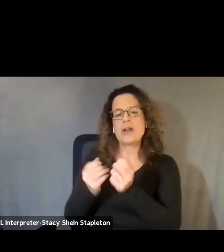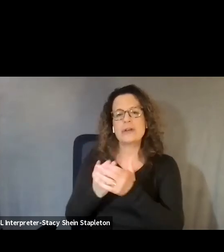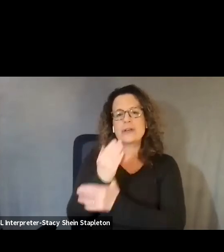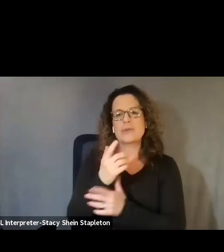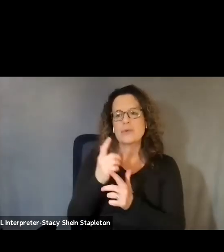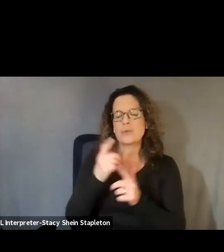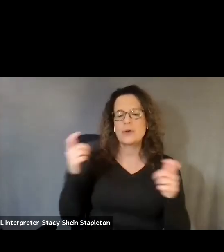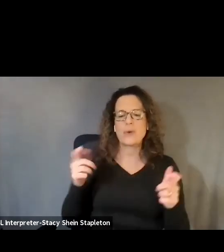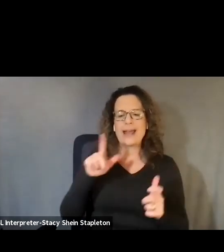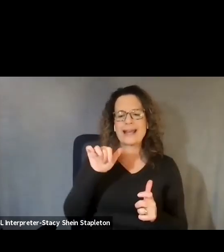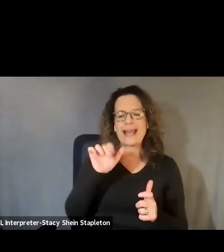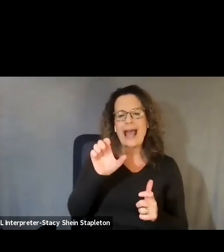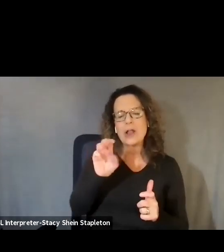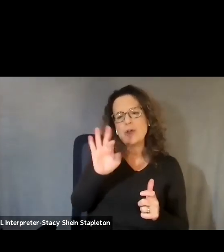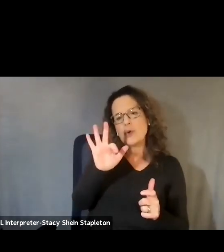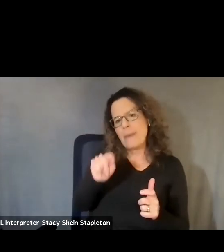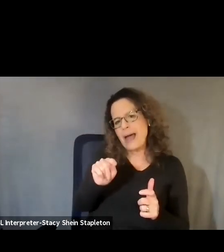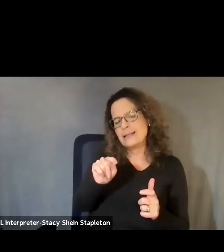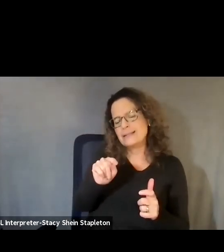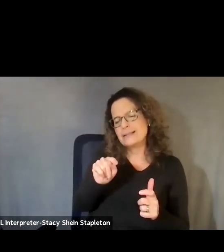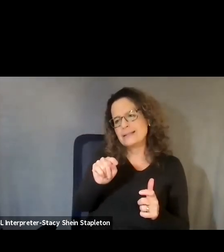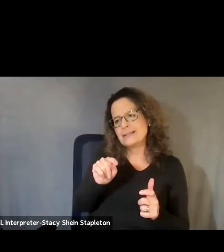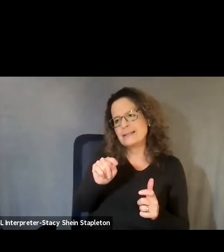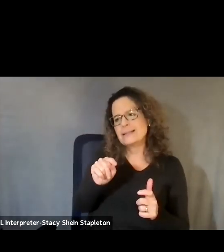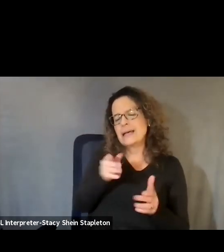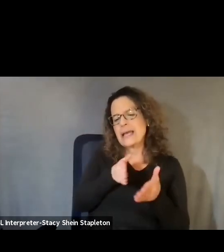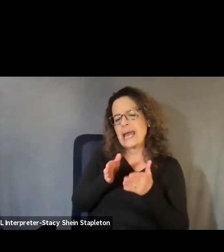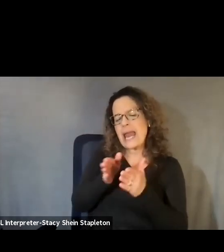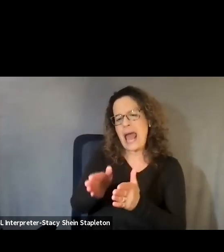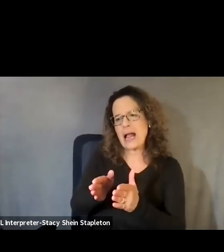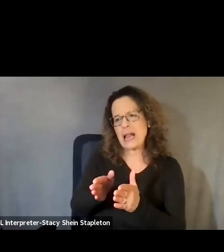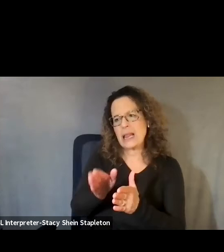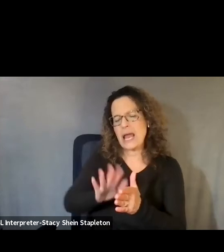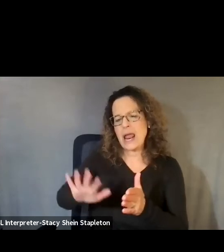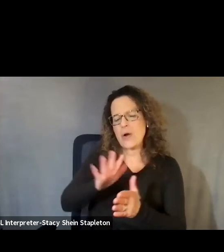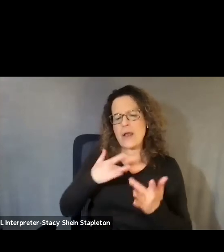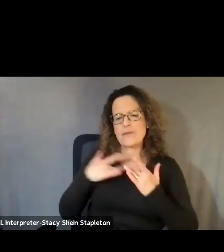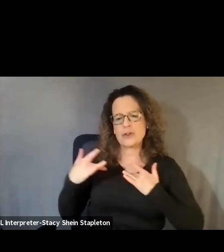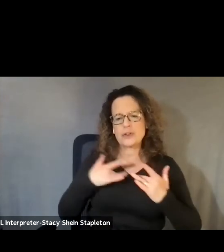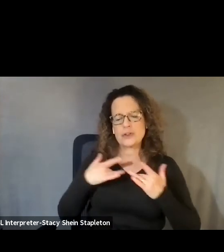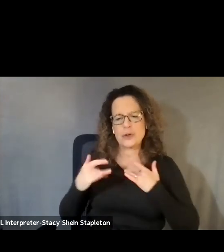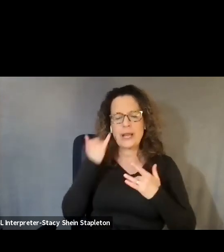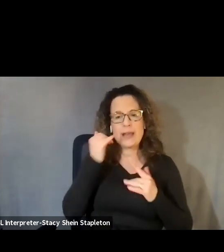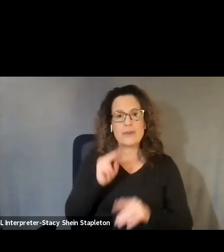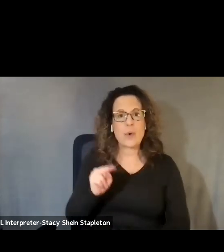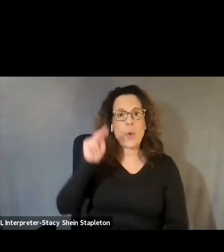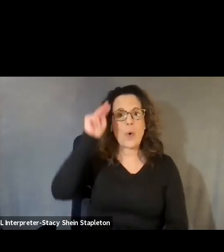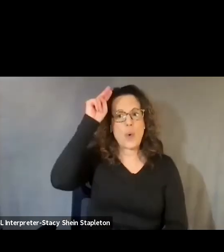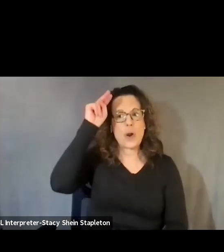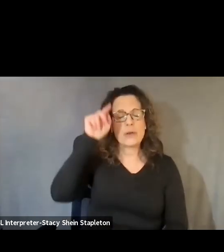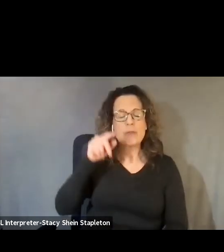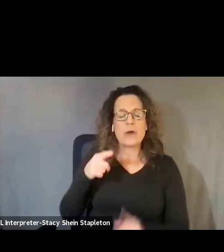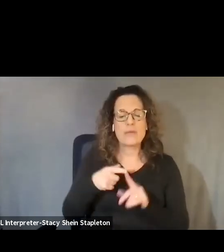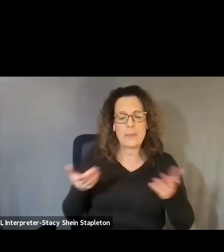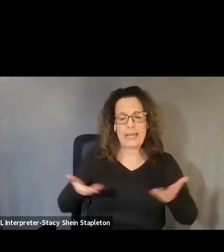Grand Calumet River, Indiana Harbor Canal area of concern. If you ever go north of the border from where